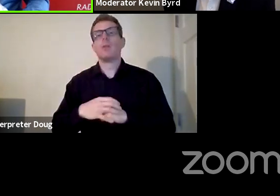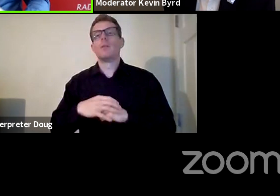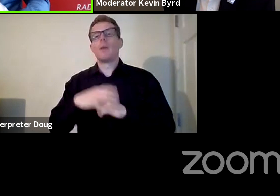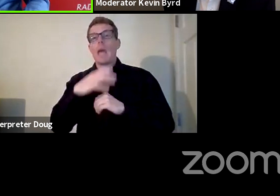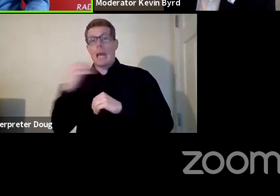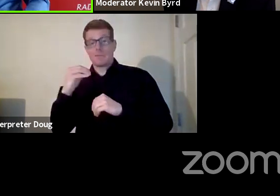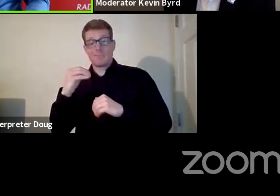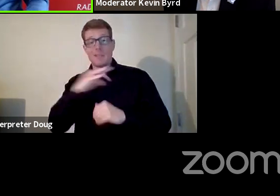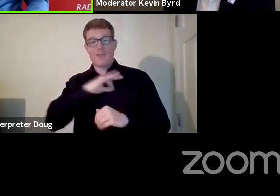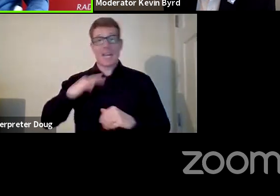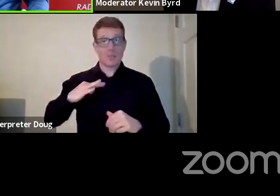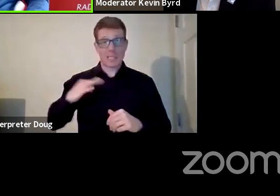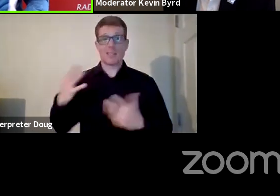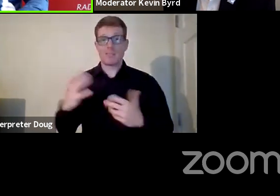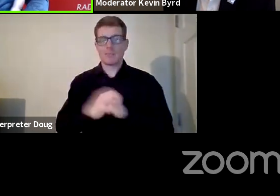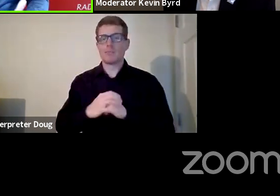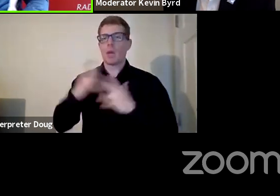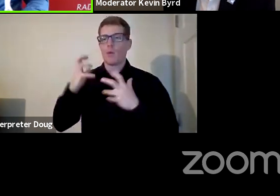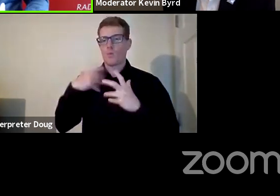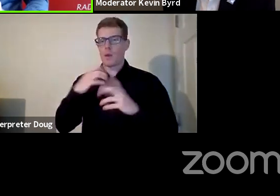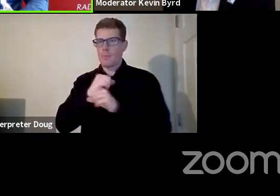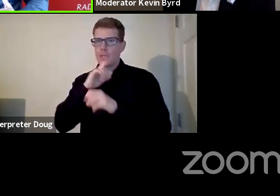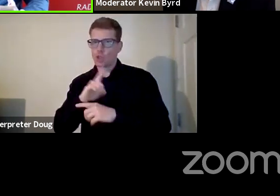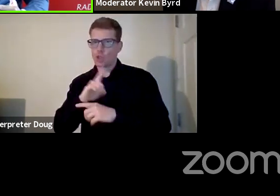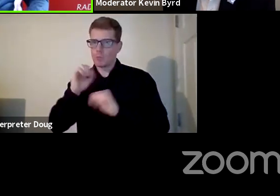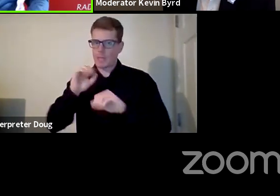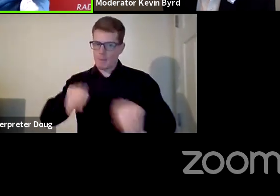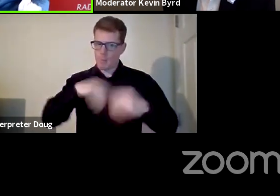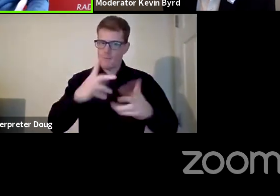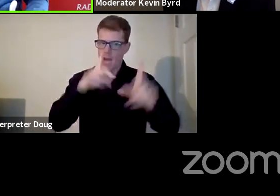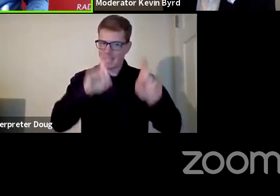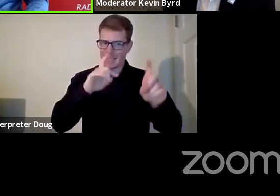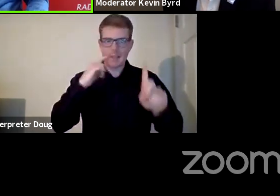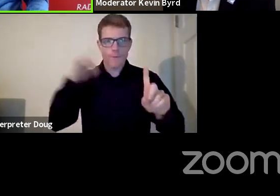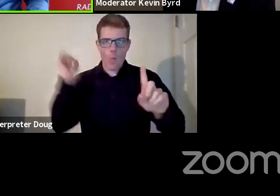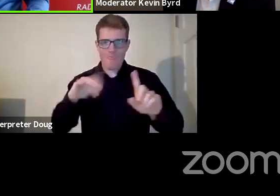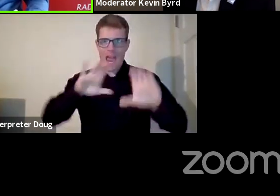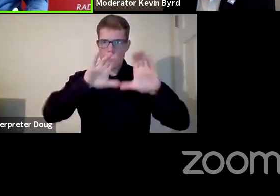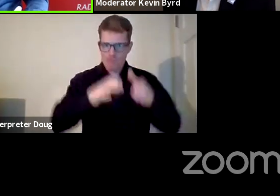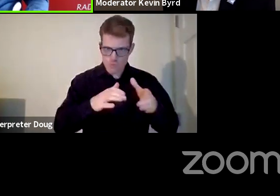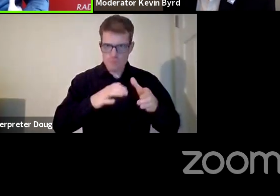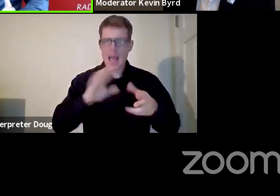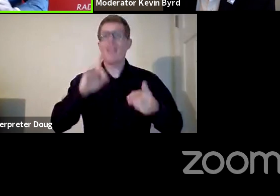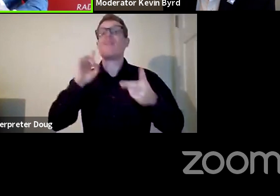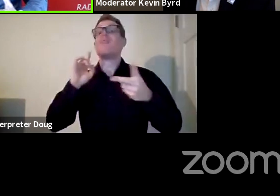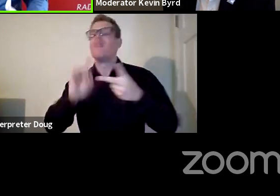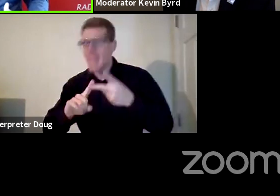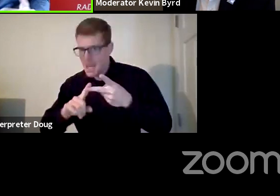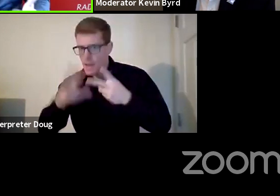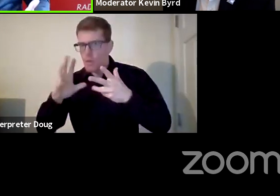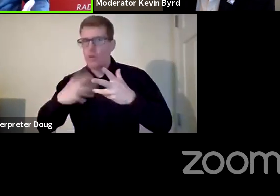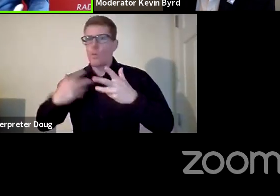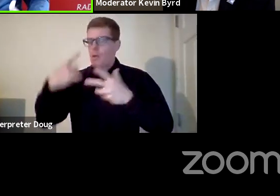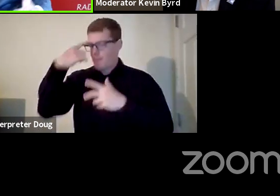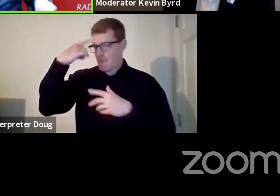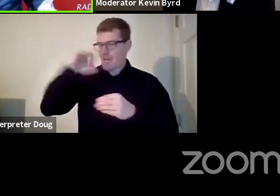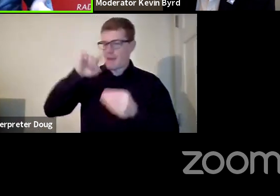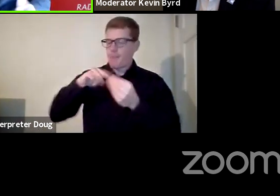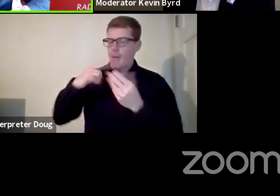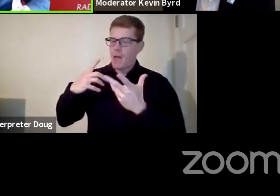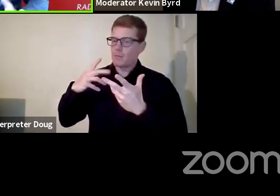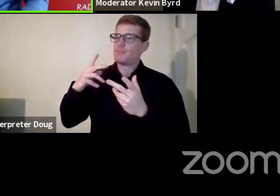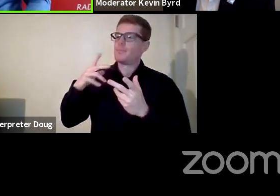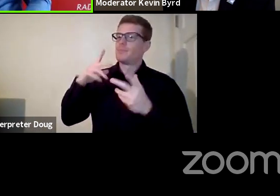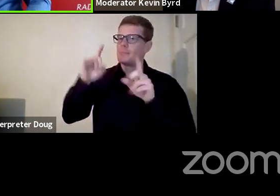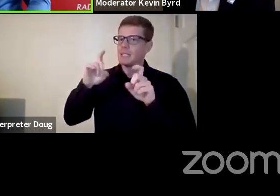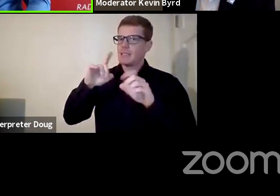testing for that group. And then we're going to be thinking about groups that are coming back, what we would say prevalence testing or hotspots that are coming